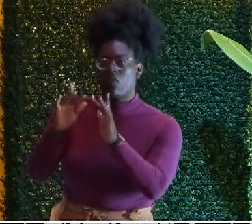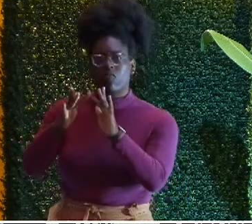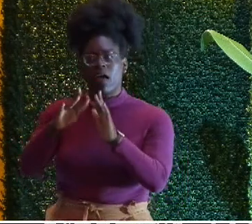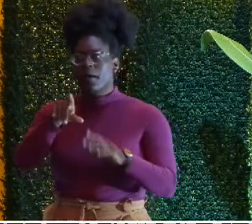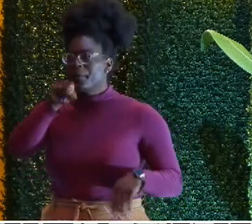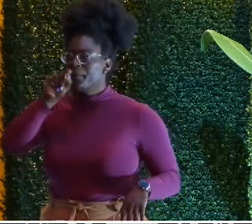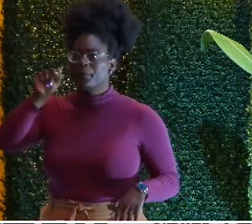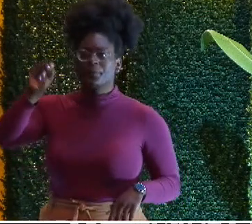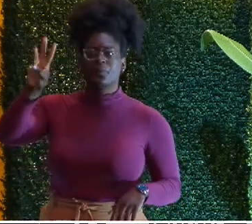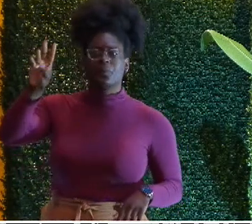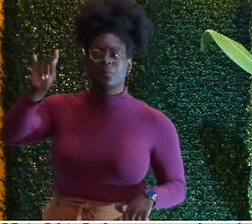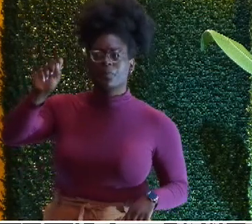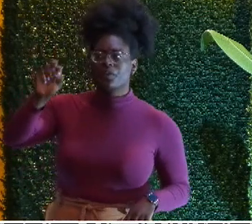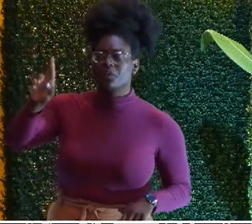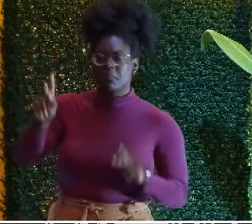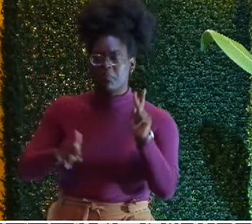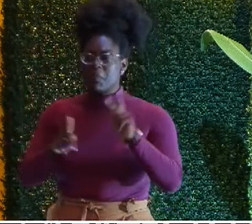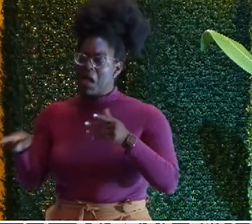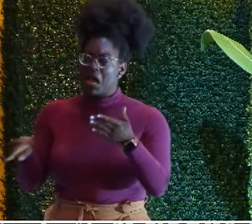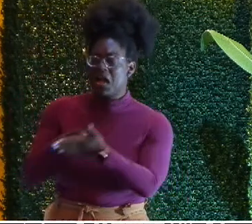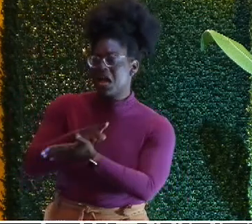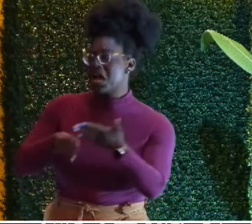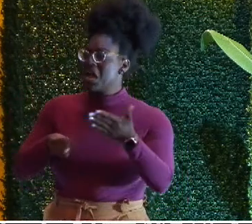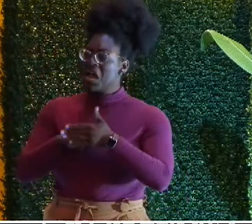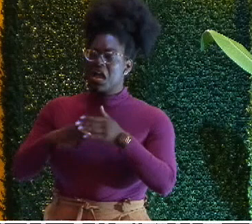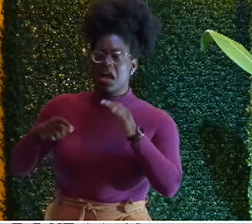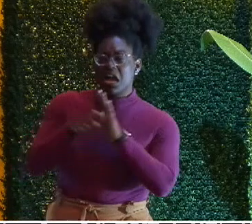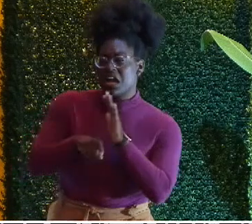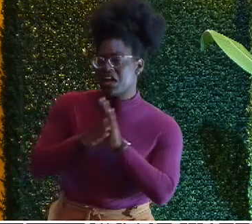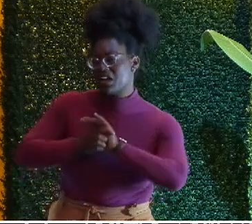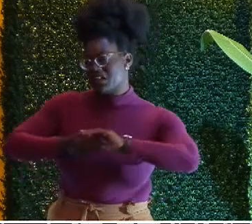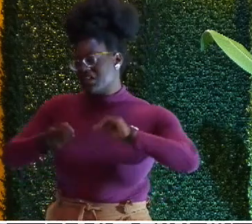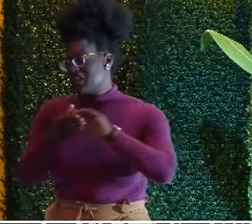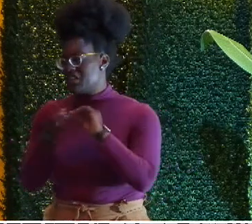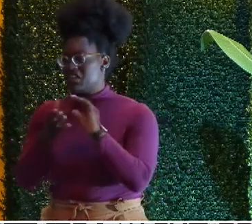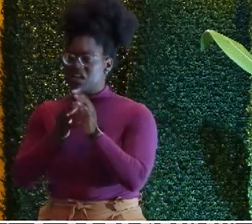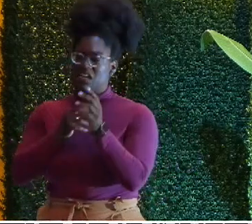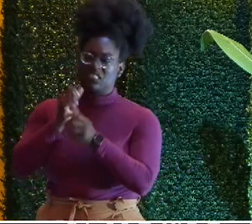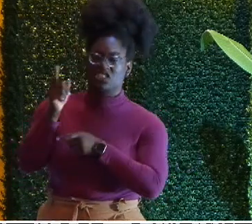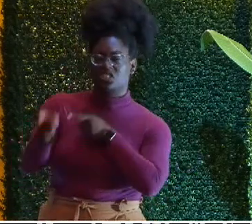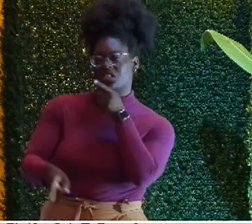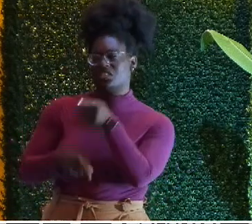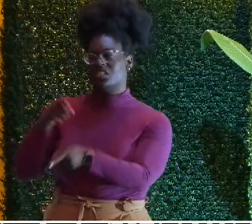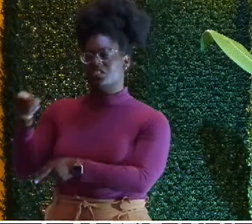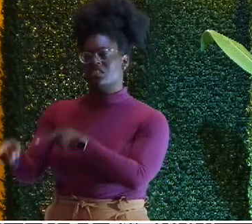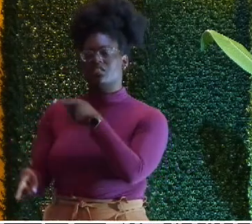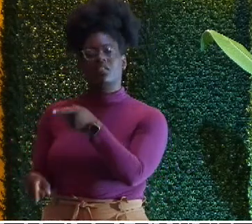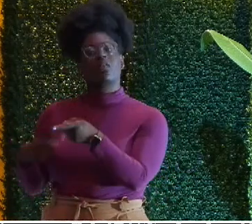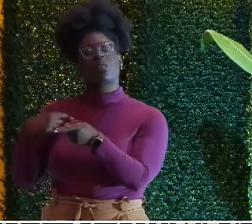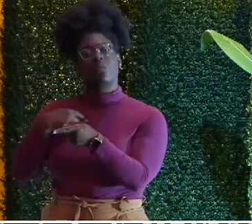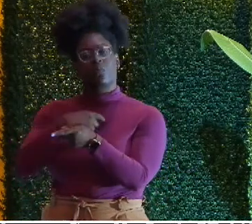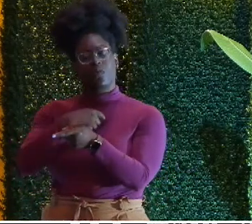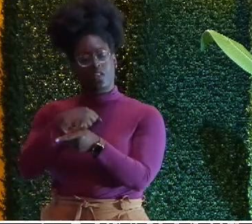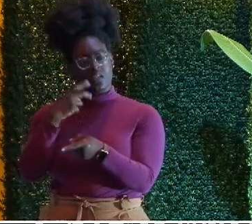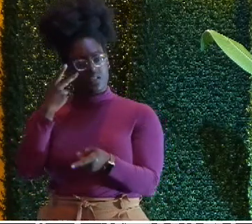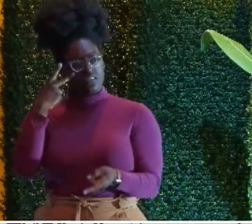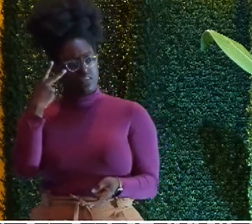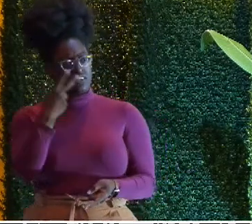together to do something, to say something. And when black